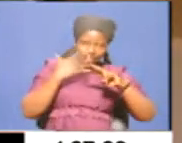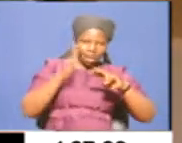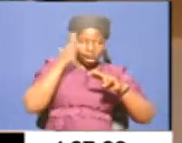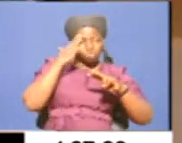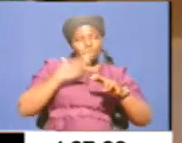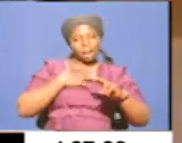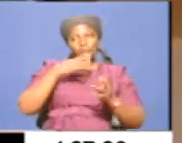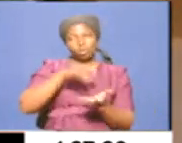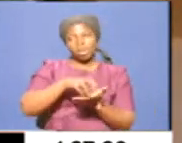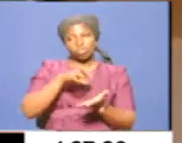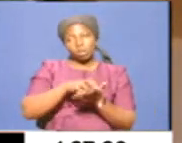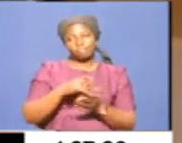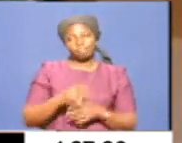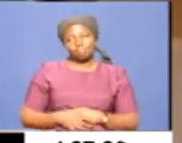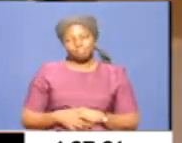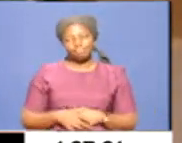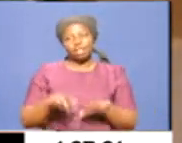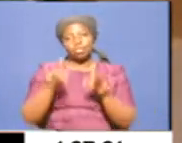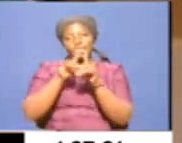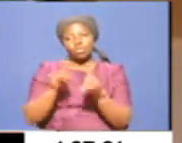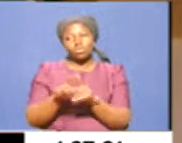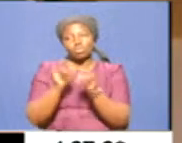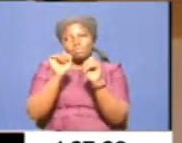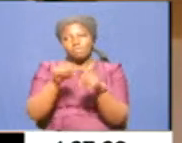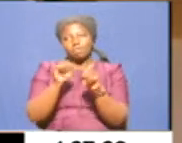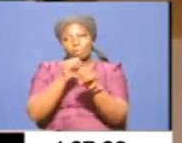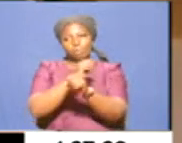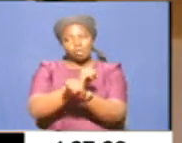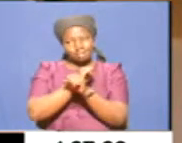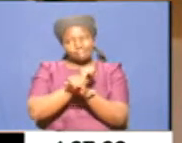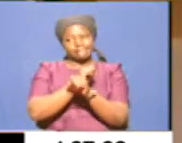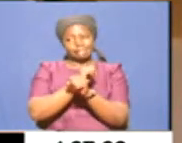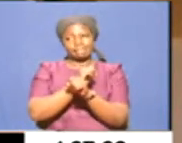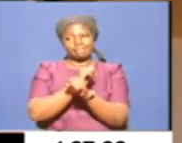zuiwa isikuwe na gharamia kwa sababu